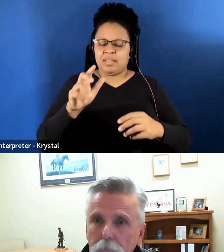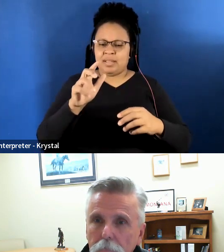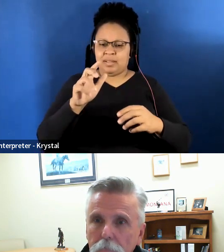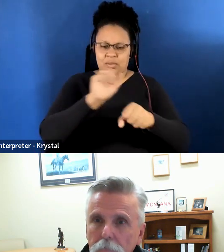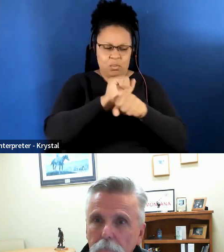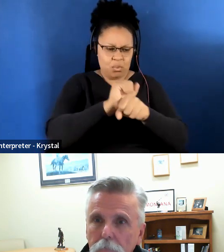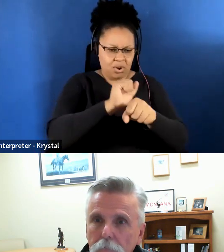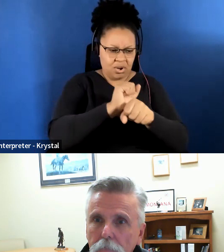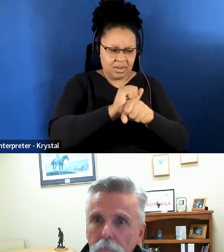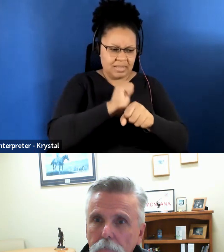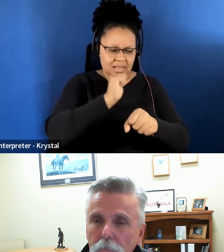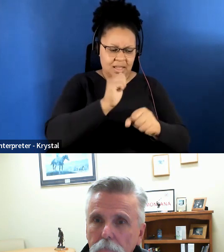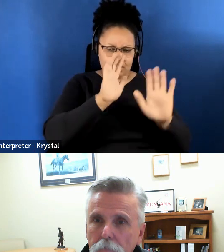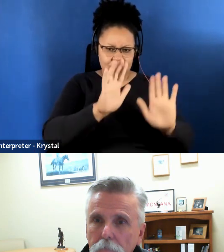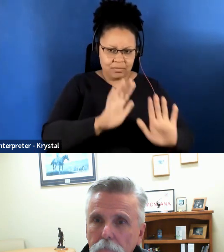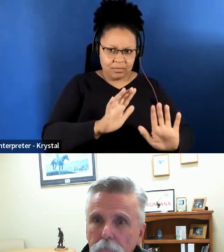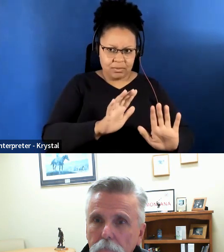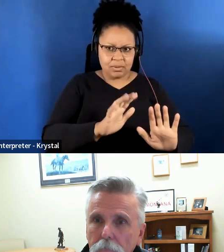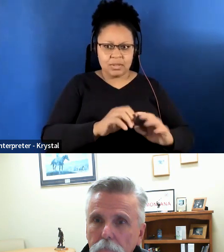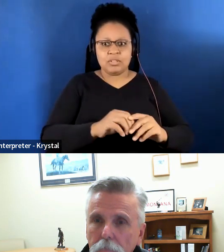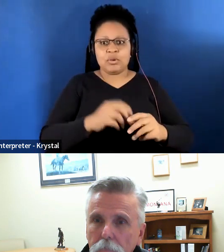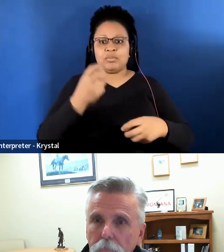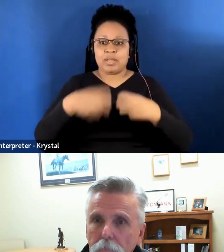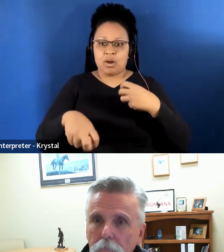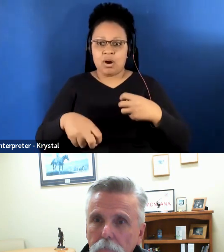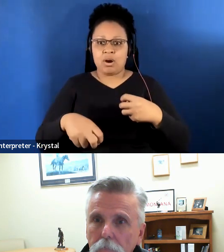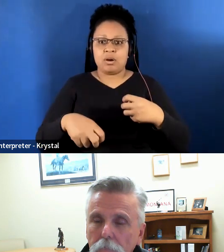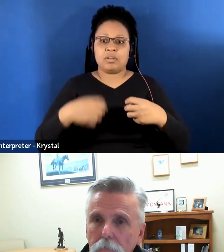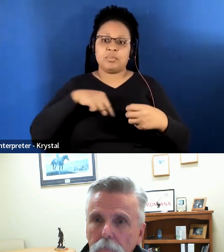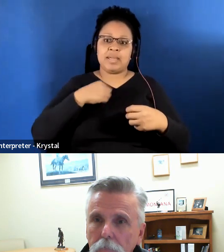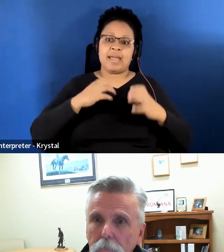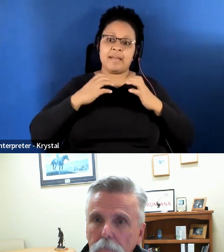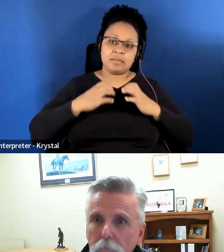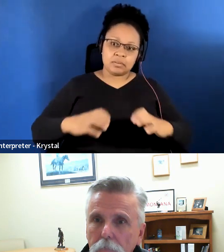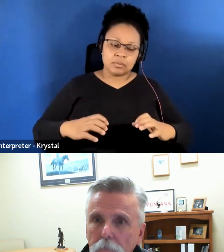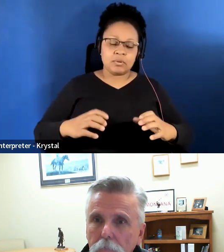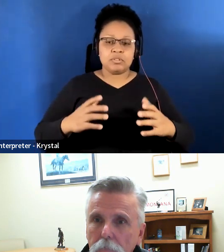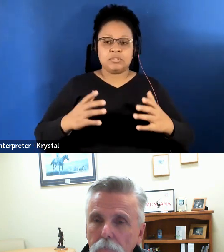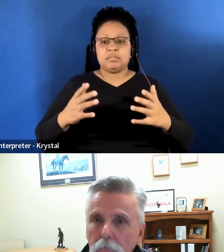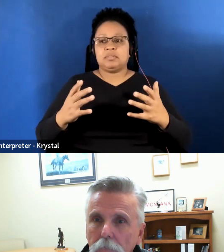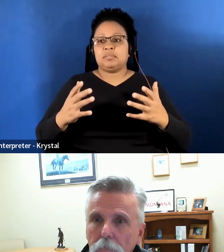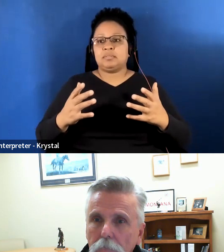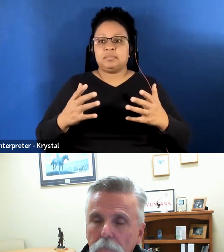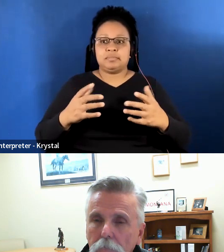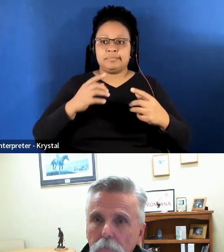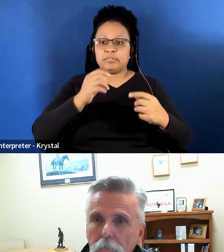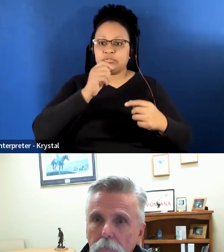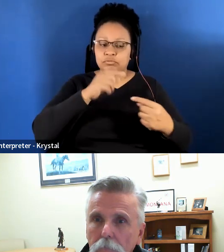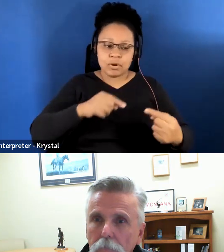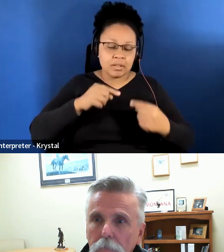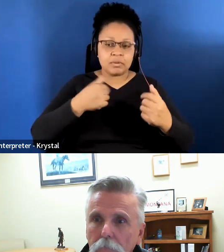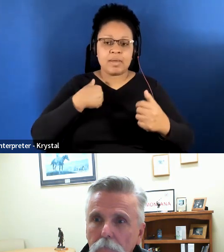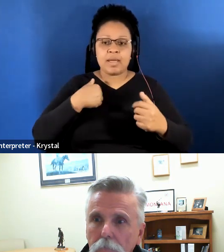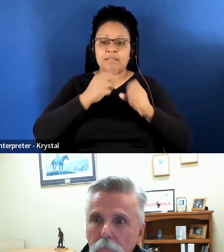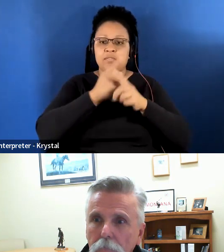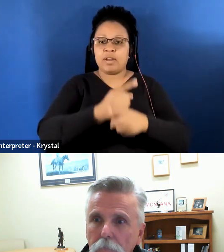we overall quality candidates for our consumers, or quality points for our consumers. One thing noticing that like we have